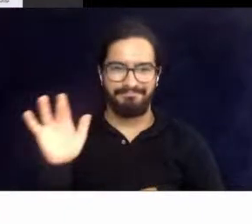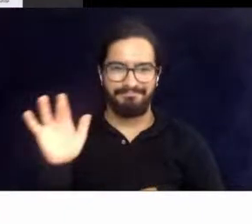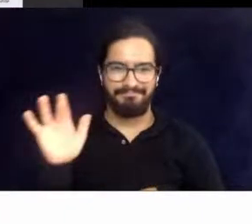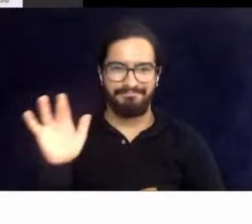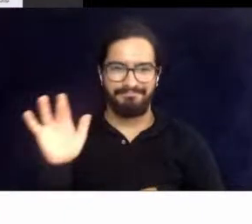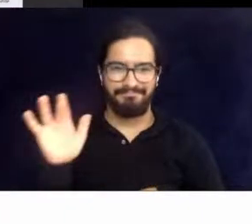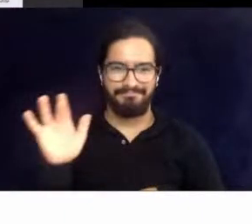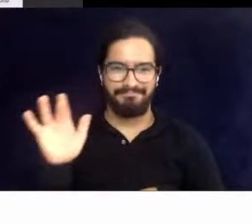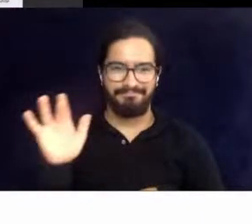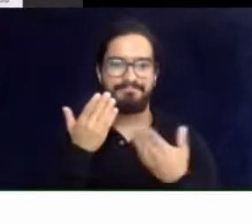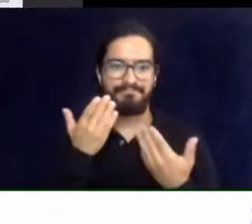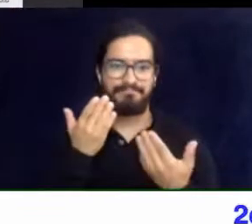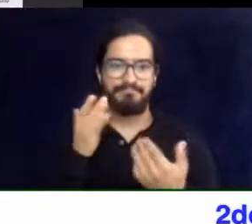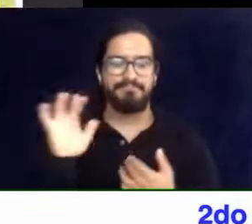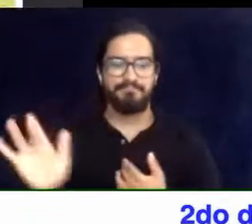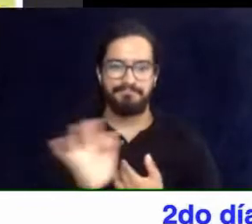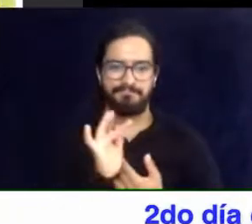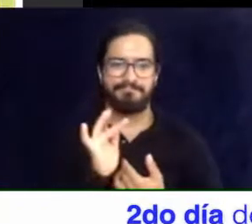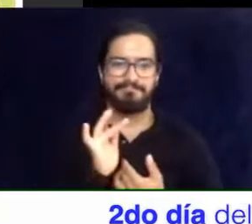next,